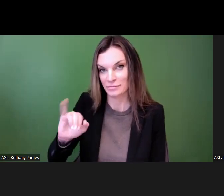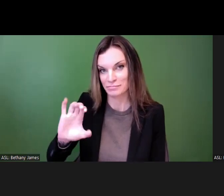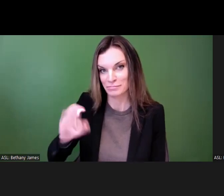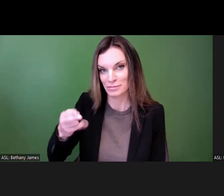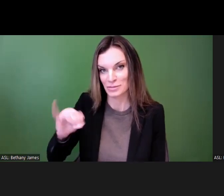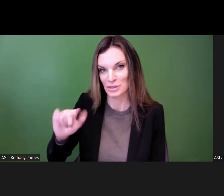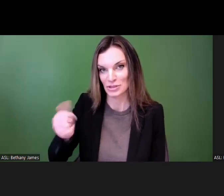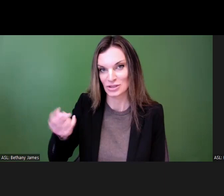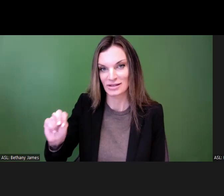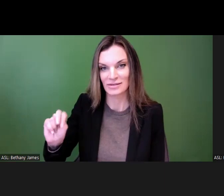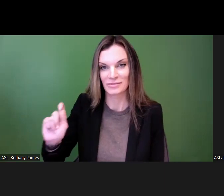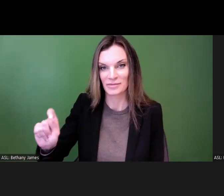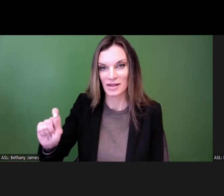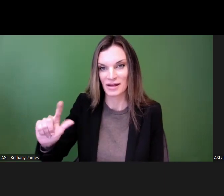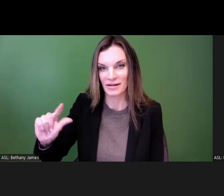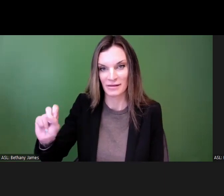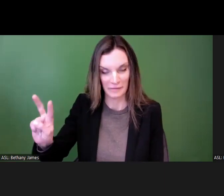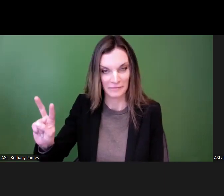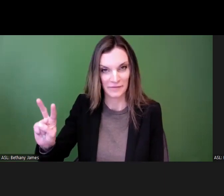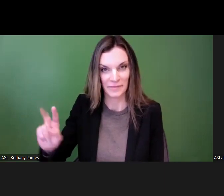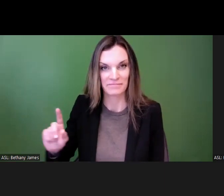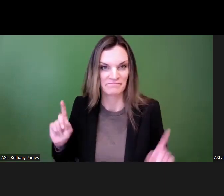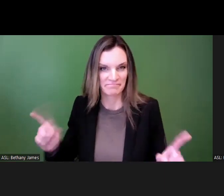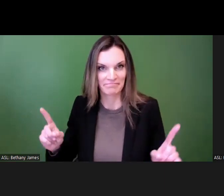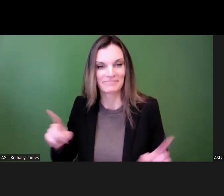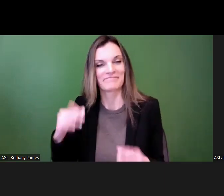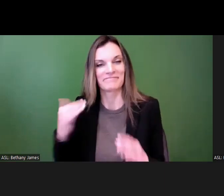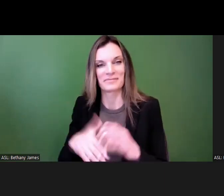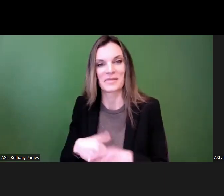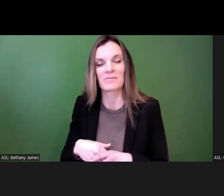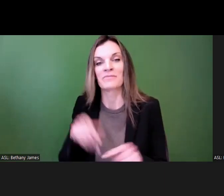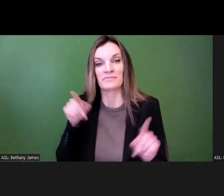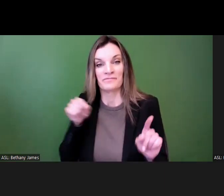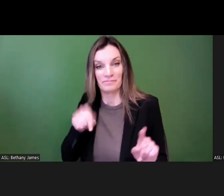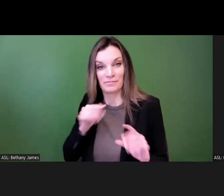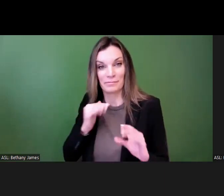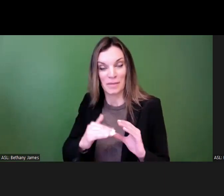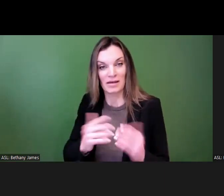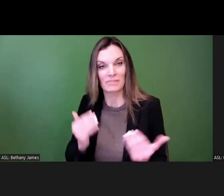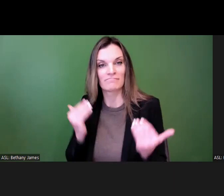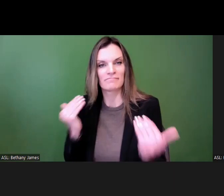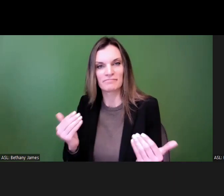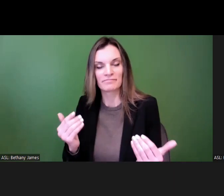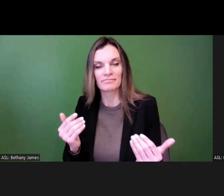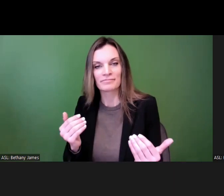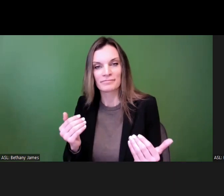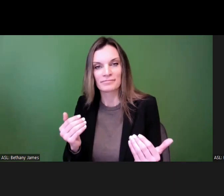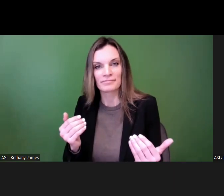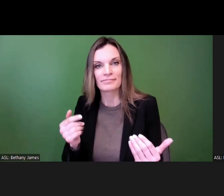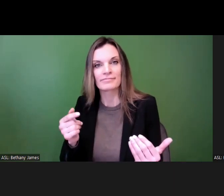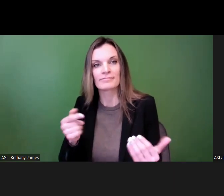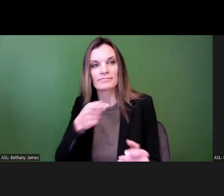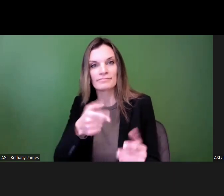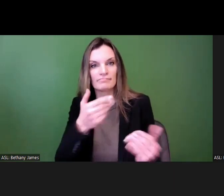@michigan.gov. And then I will make sure that we can send along anything, or at least try to send along anything that you're